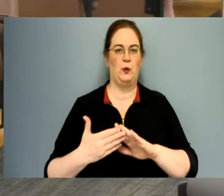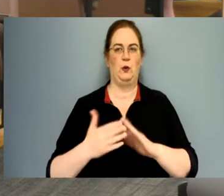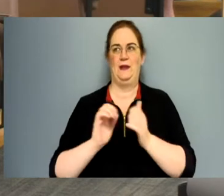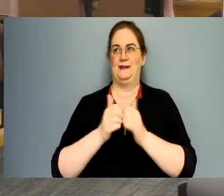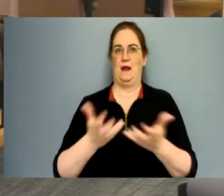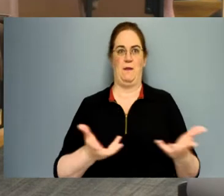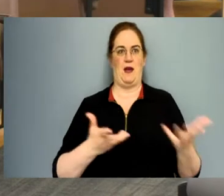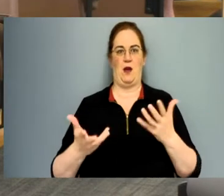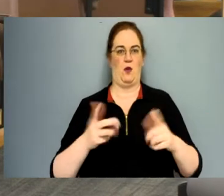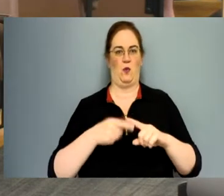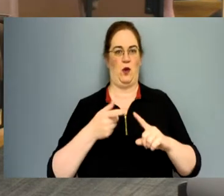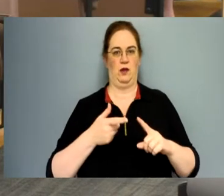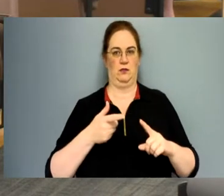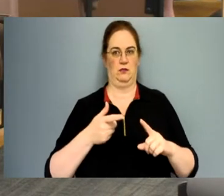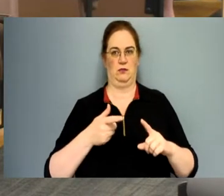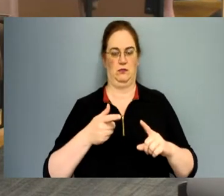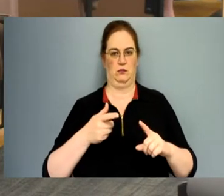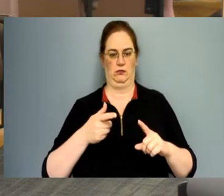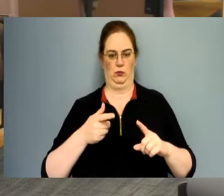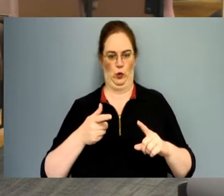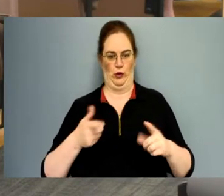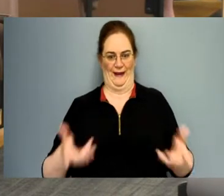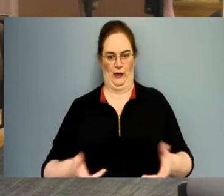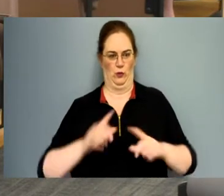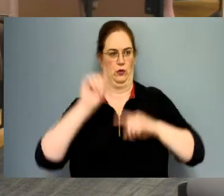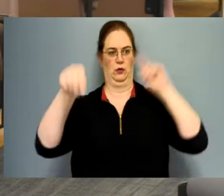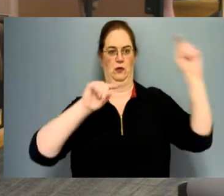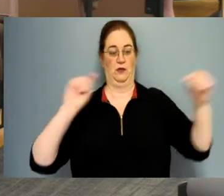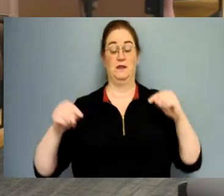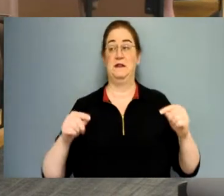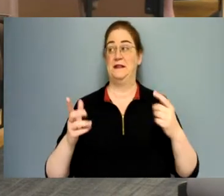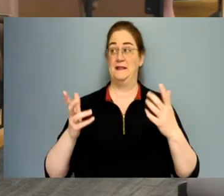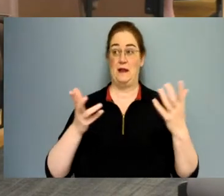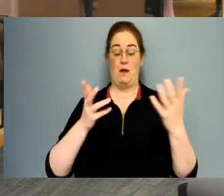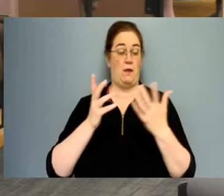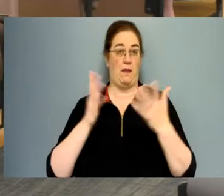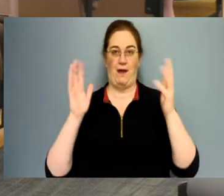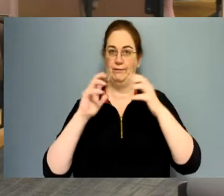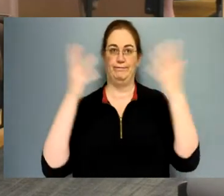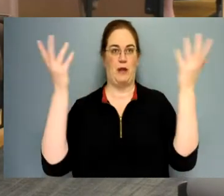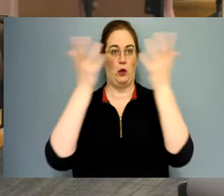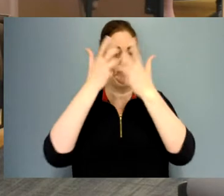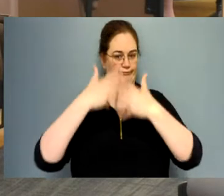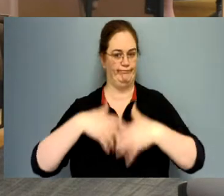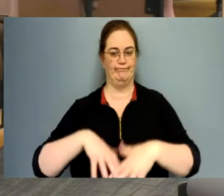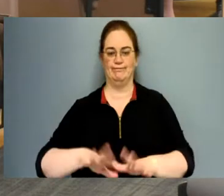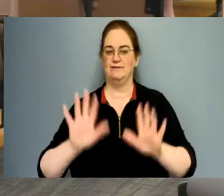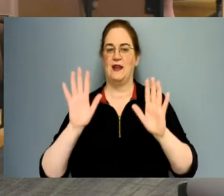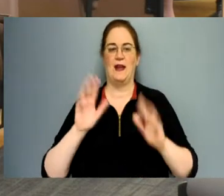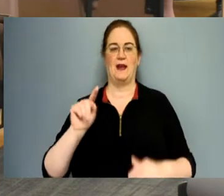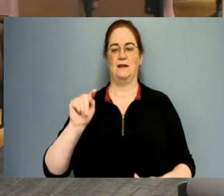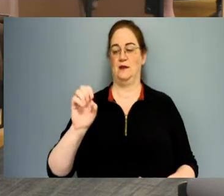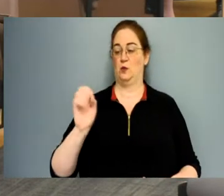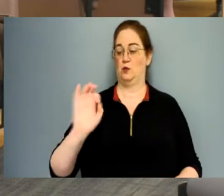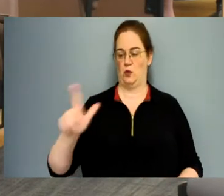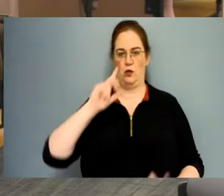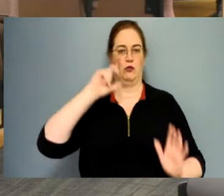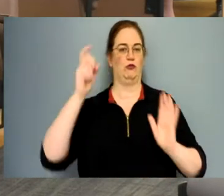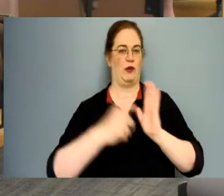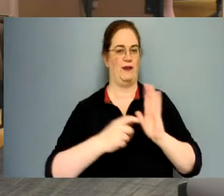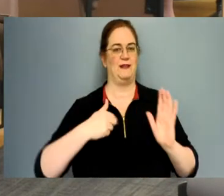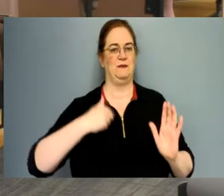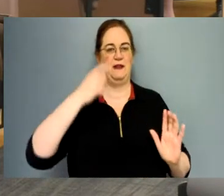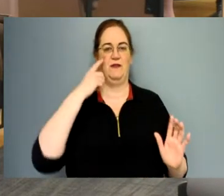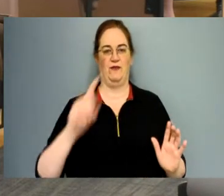somehow when we're all scattered across the globe. And somehow it worked and it came together, and TESOL recognized me